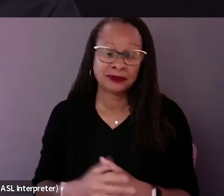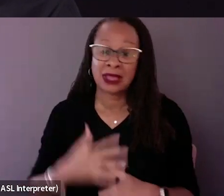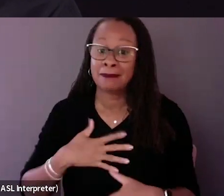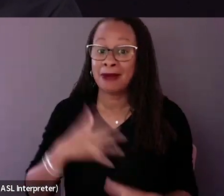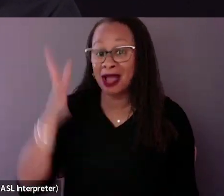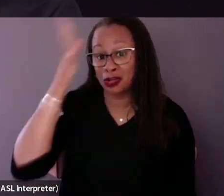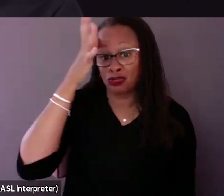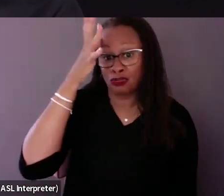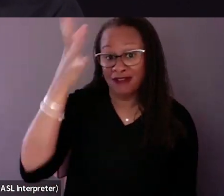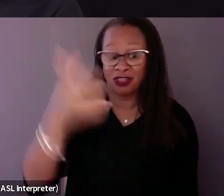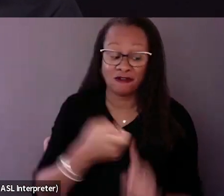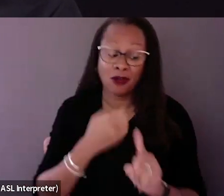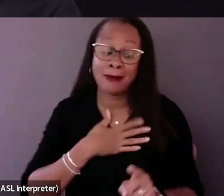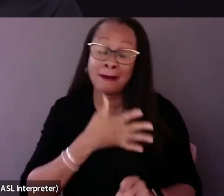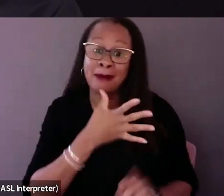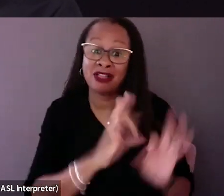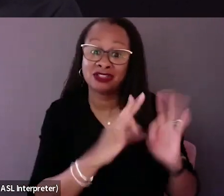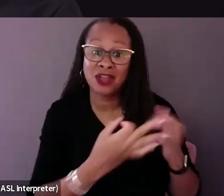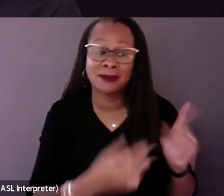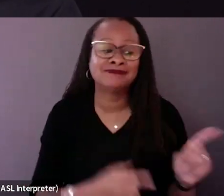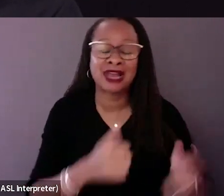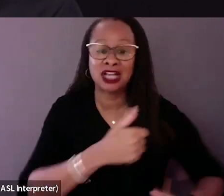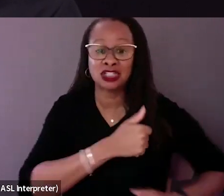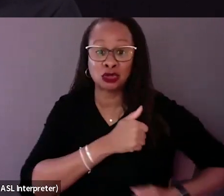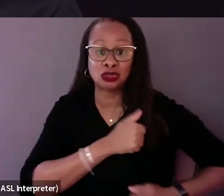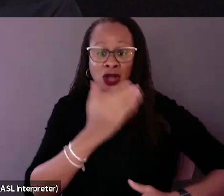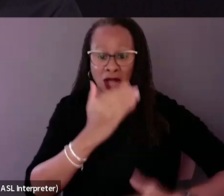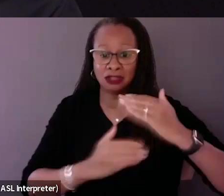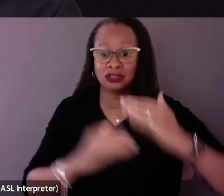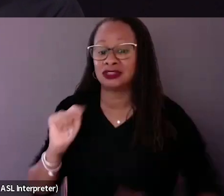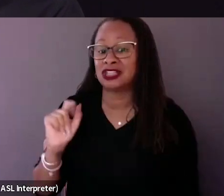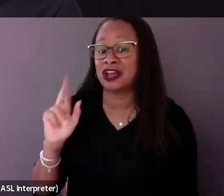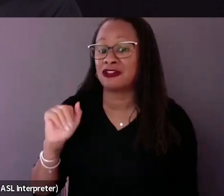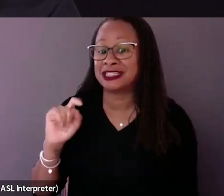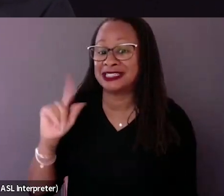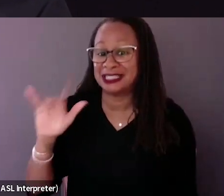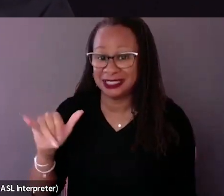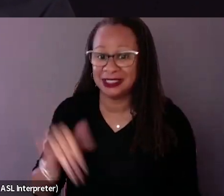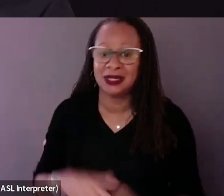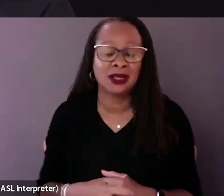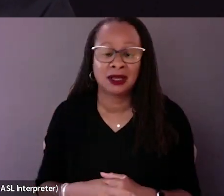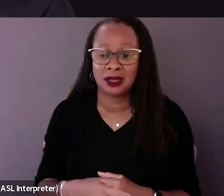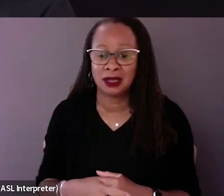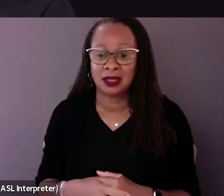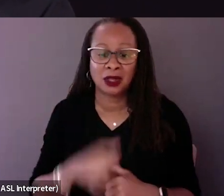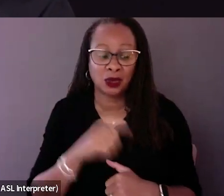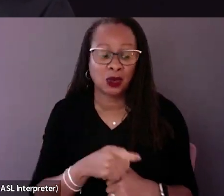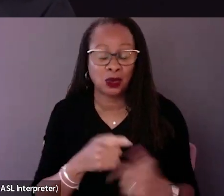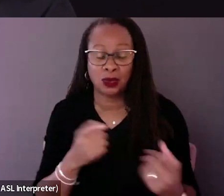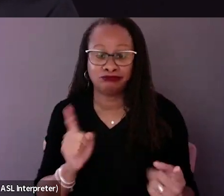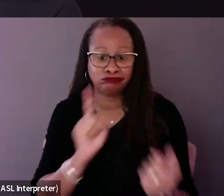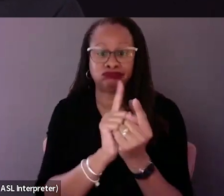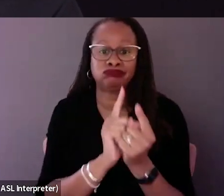on my mother's side was a soldier under Terry who came across a